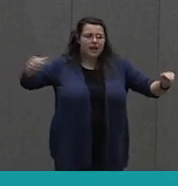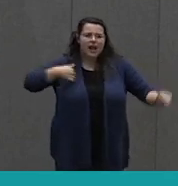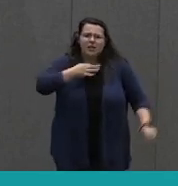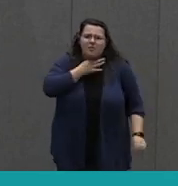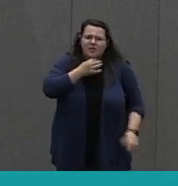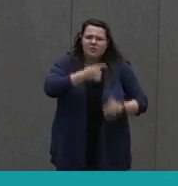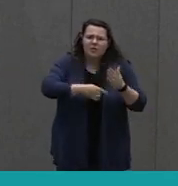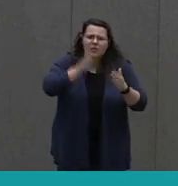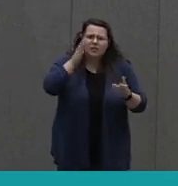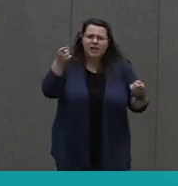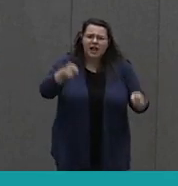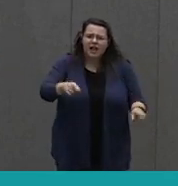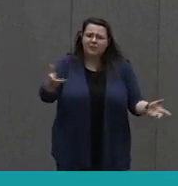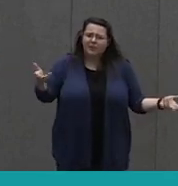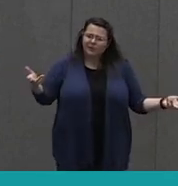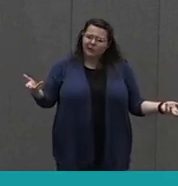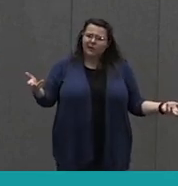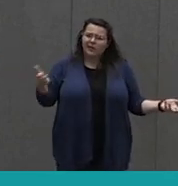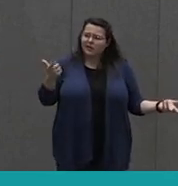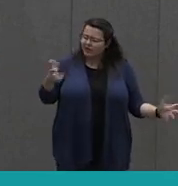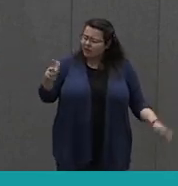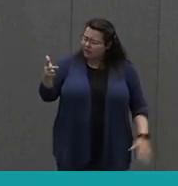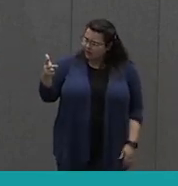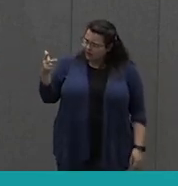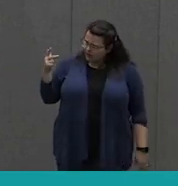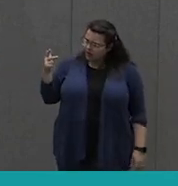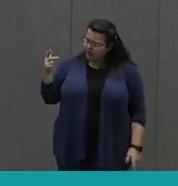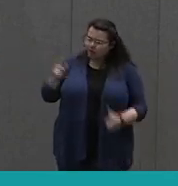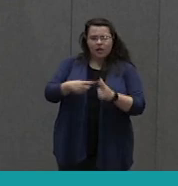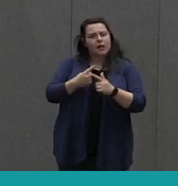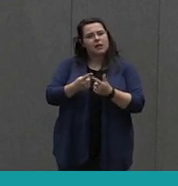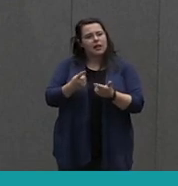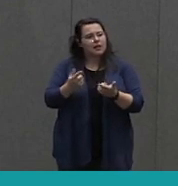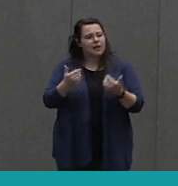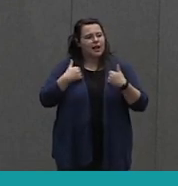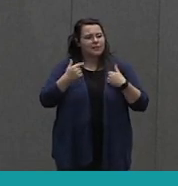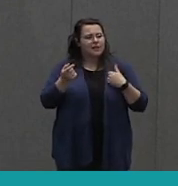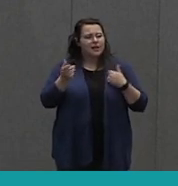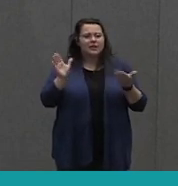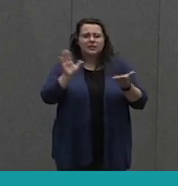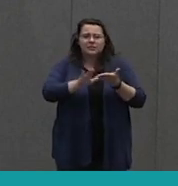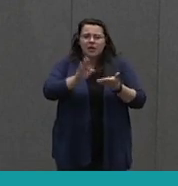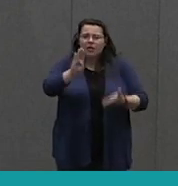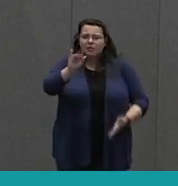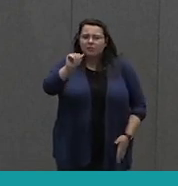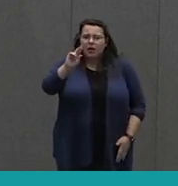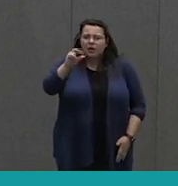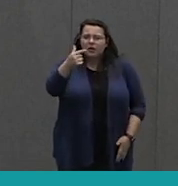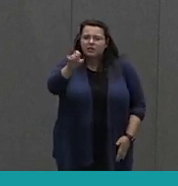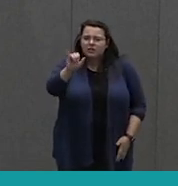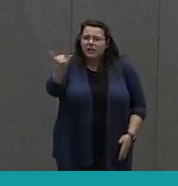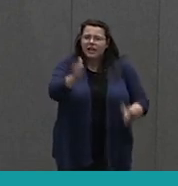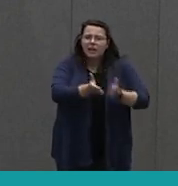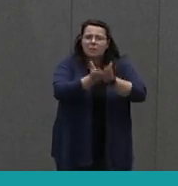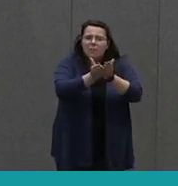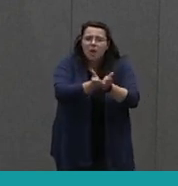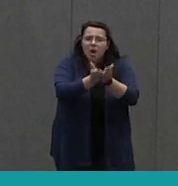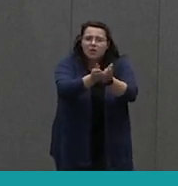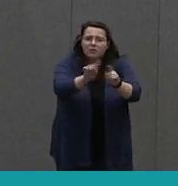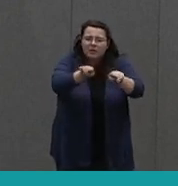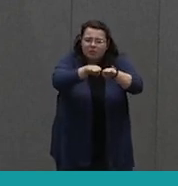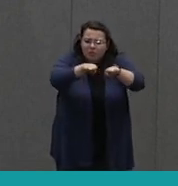our trash, we would be living with all that trash. We would be living right on top of it. Imagine